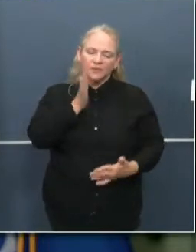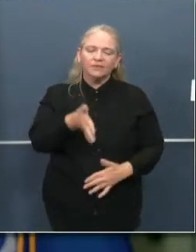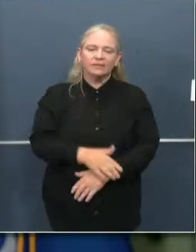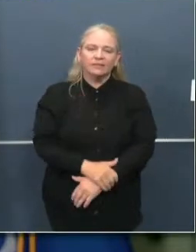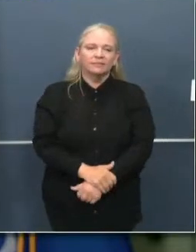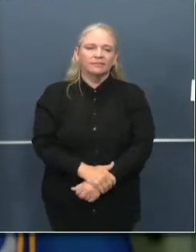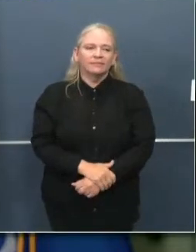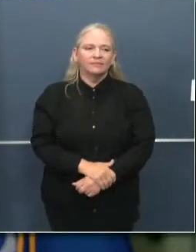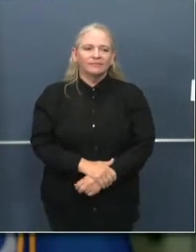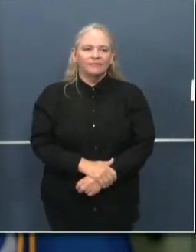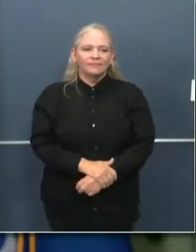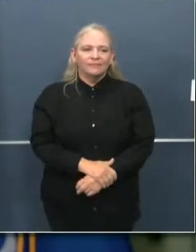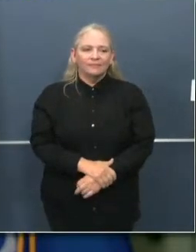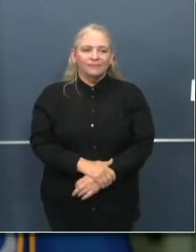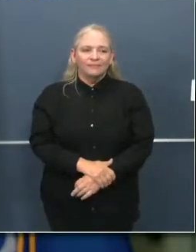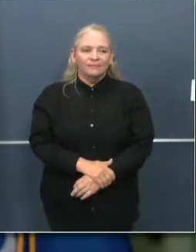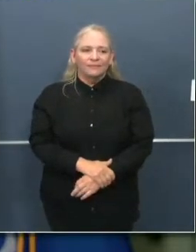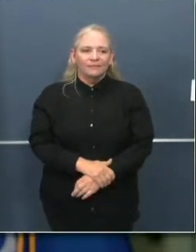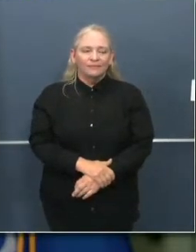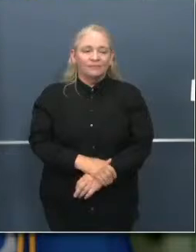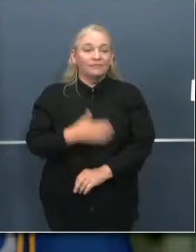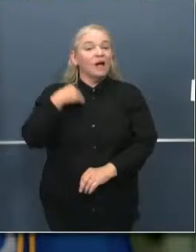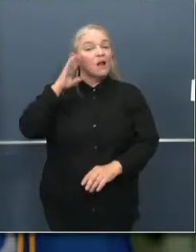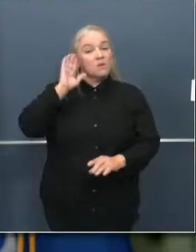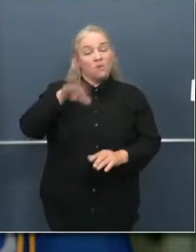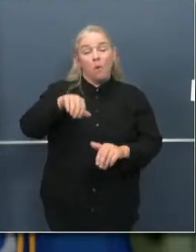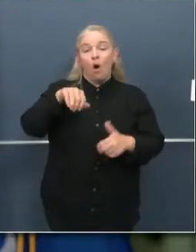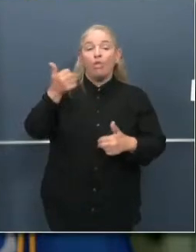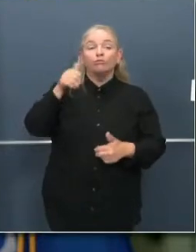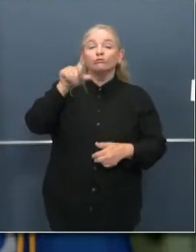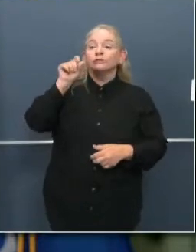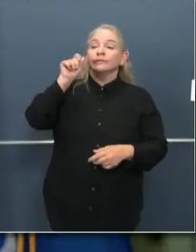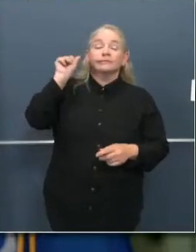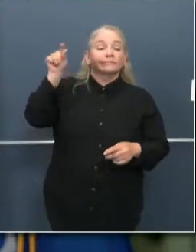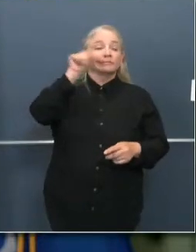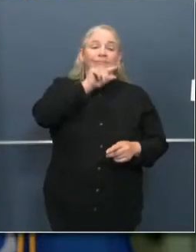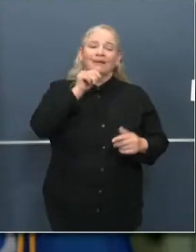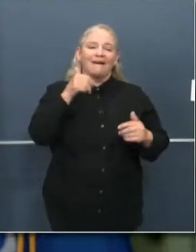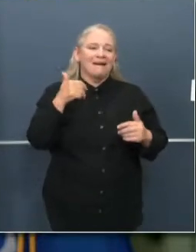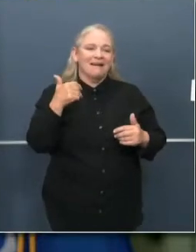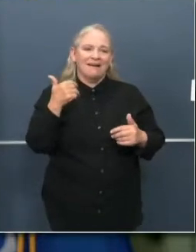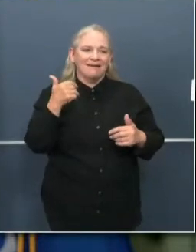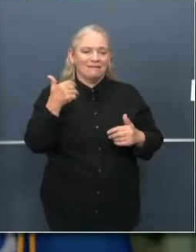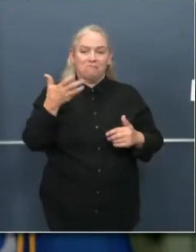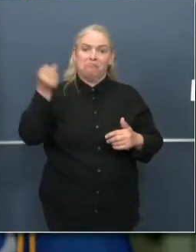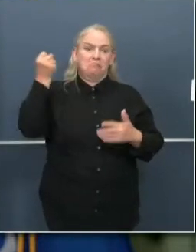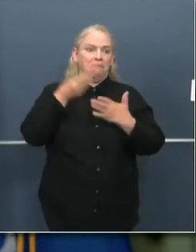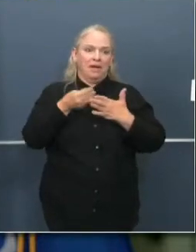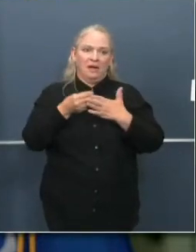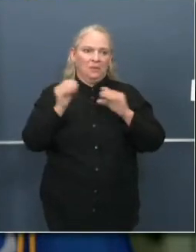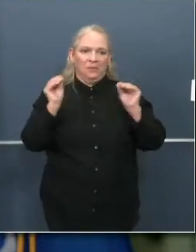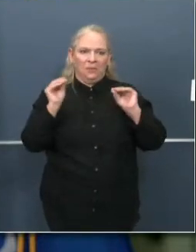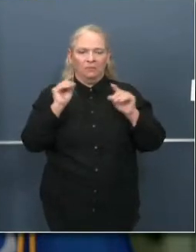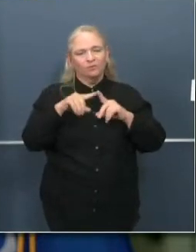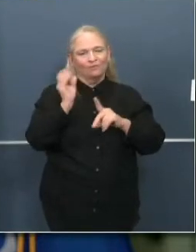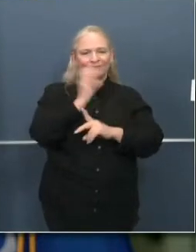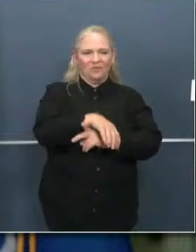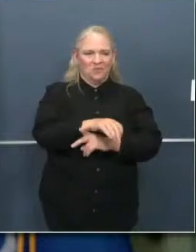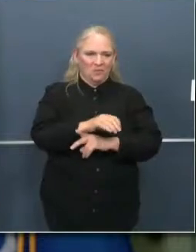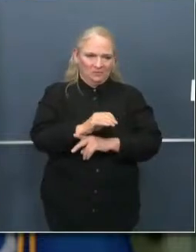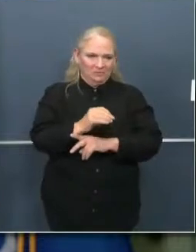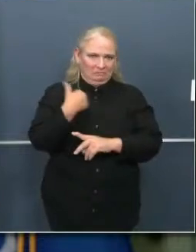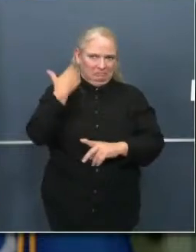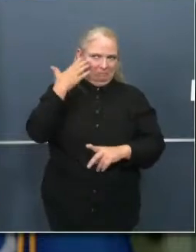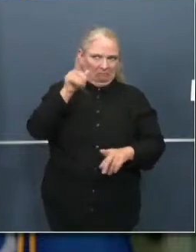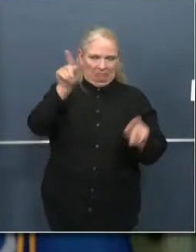enforce local orders, but I believe it could be very impactful. And we're working with CSAC, our